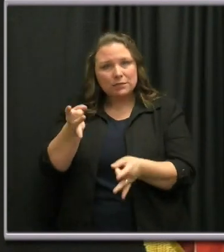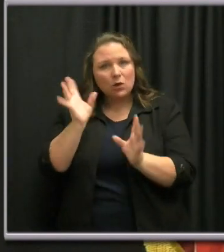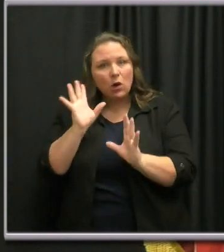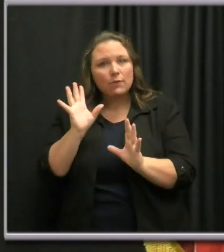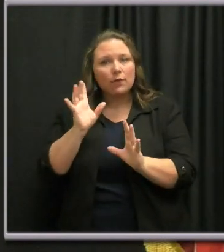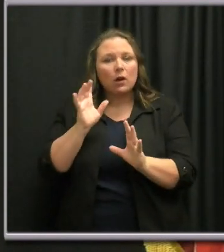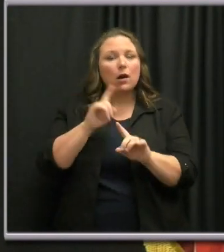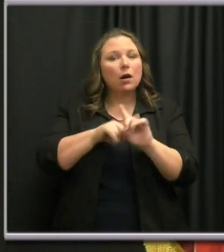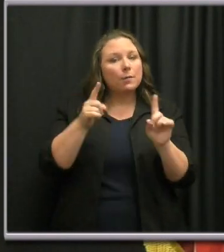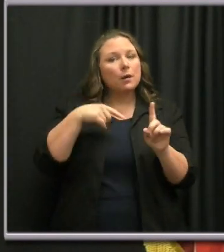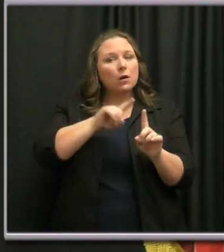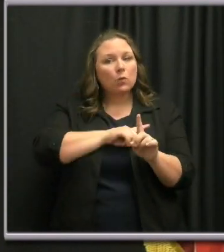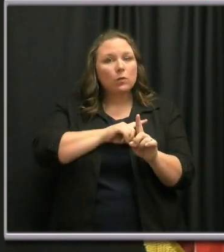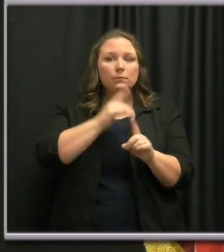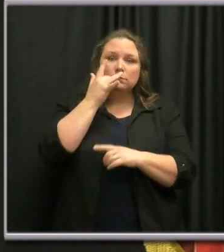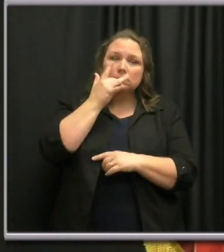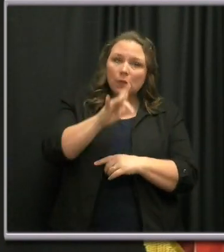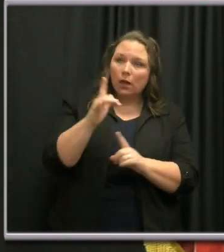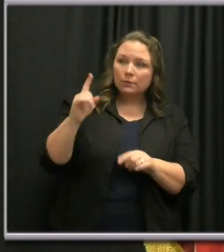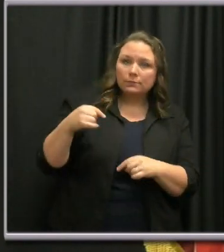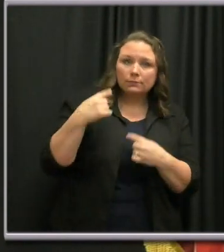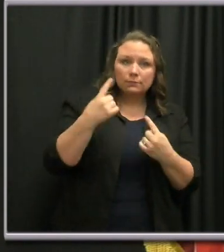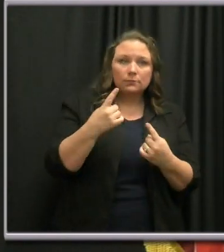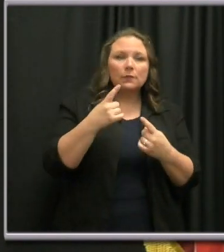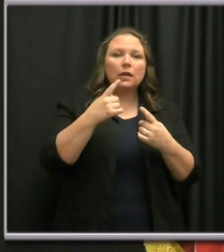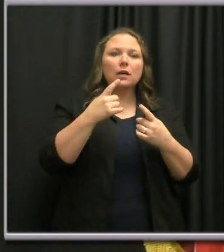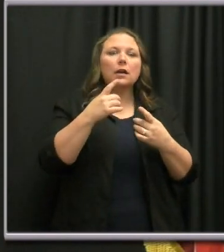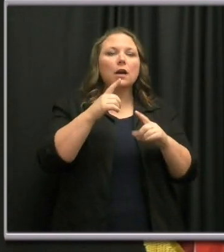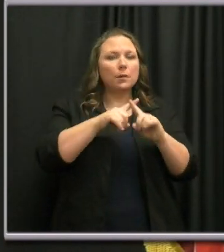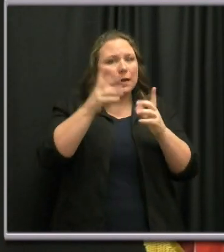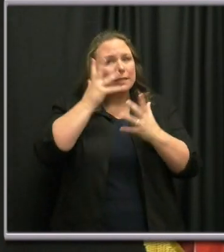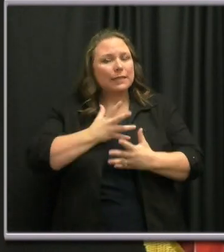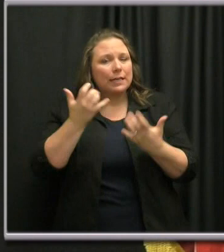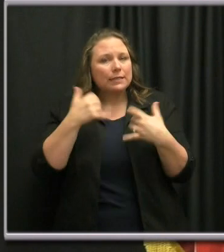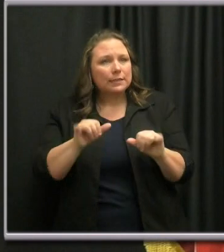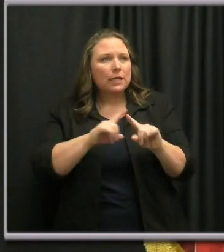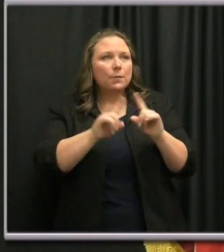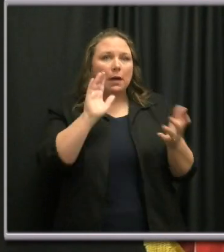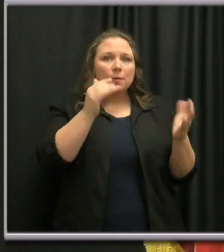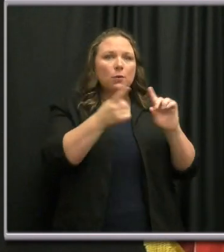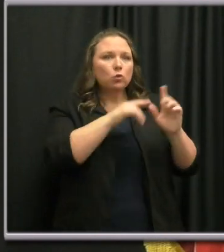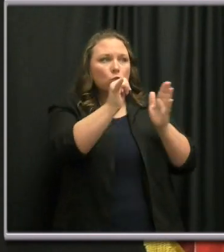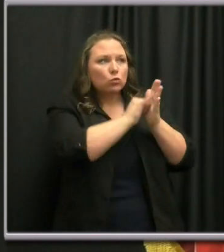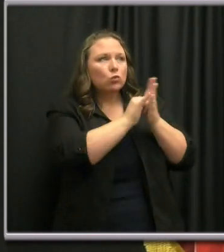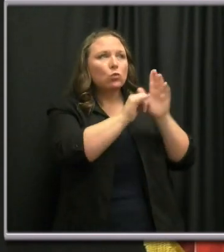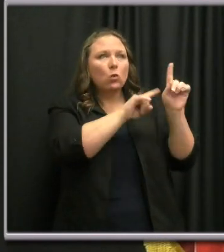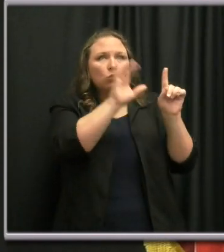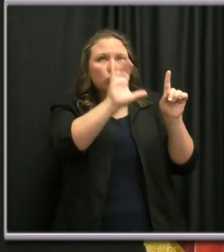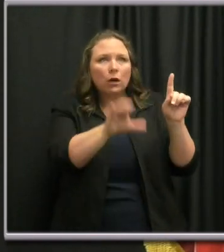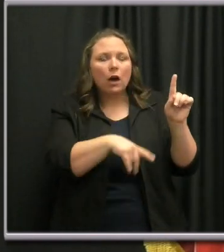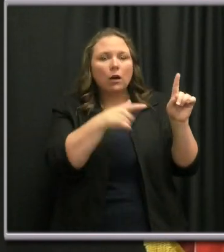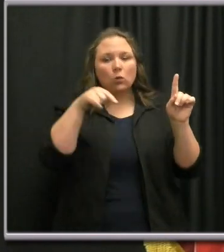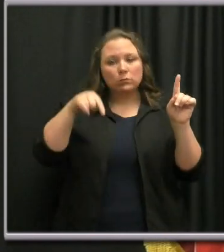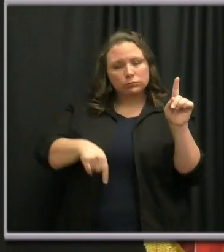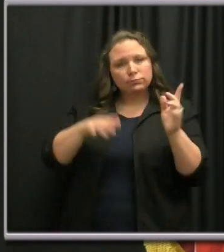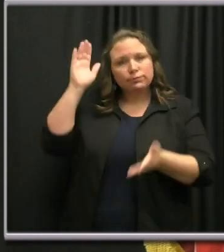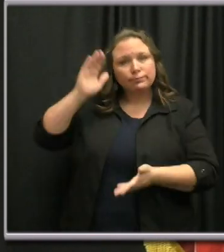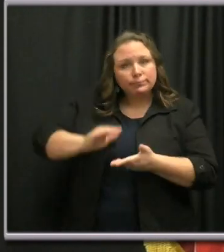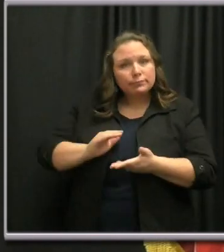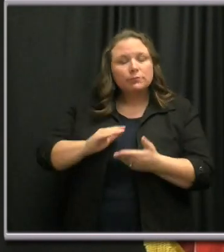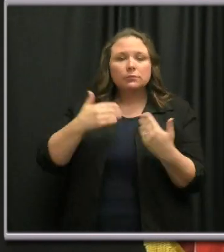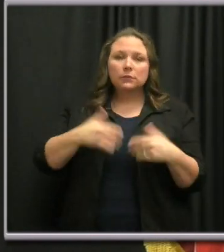been spared a lot of that horror, but we have plenty of sadness here too. So it's important to get this